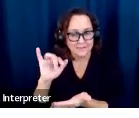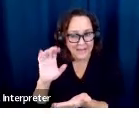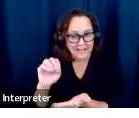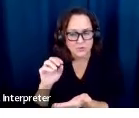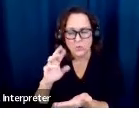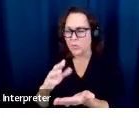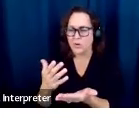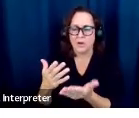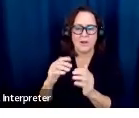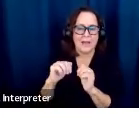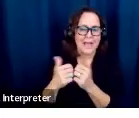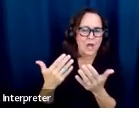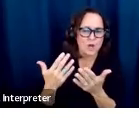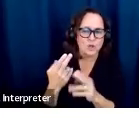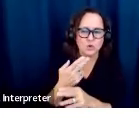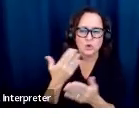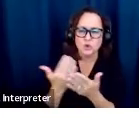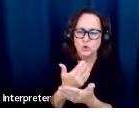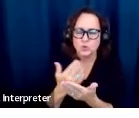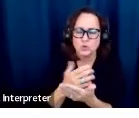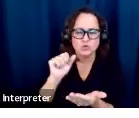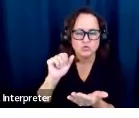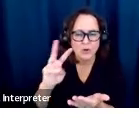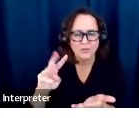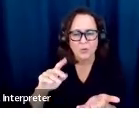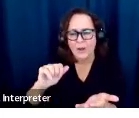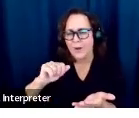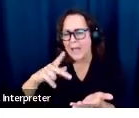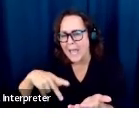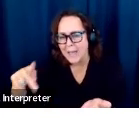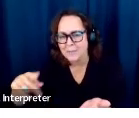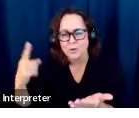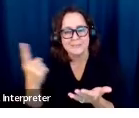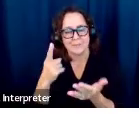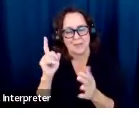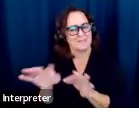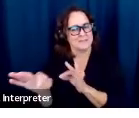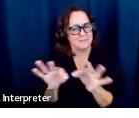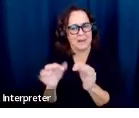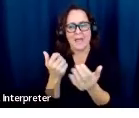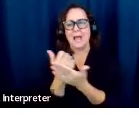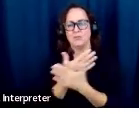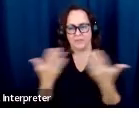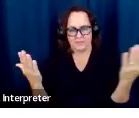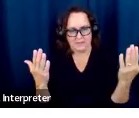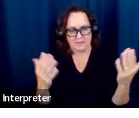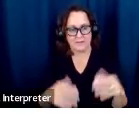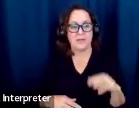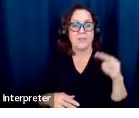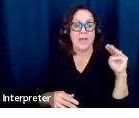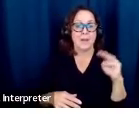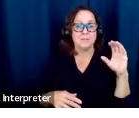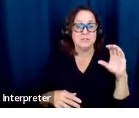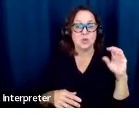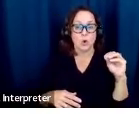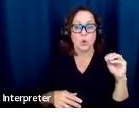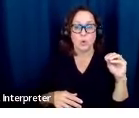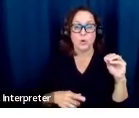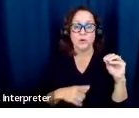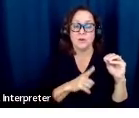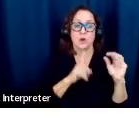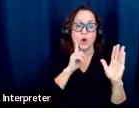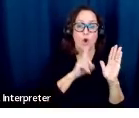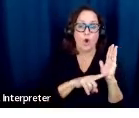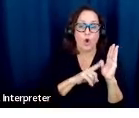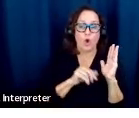on how to use a new software or application on one of their existing devices. And the MCO that uses provider audits